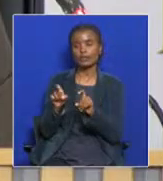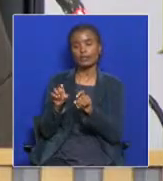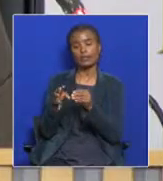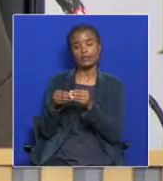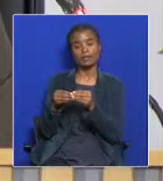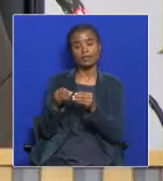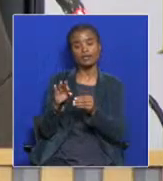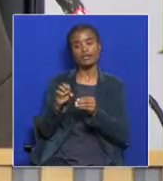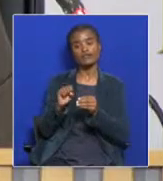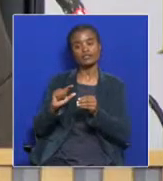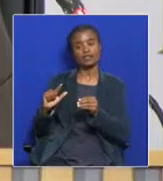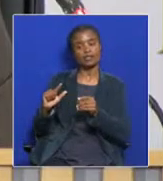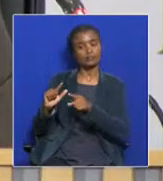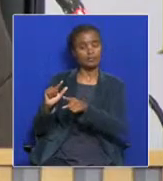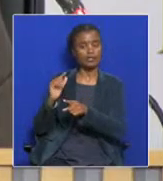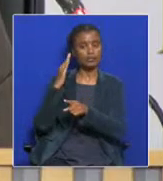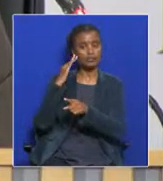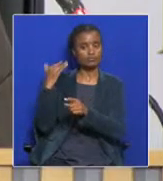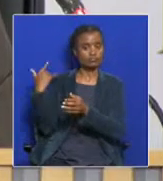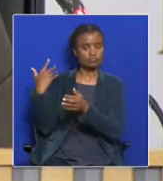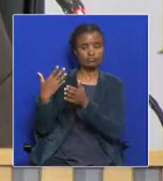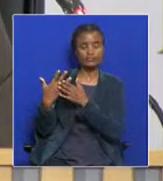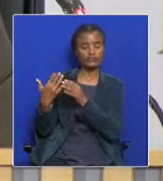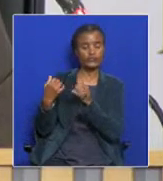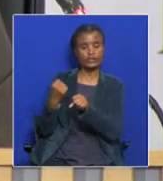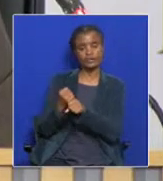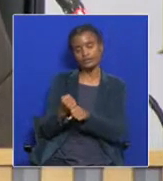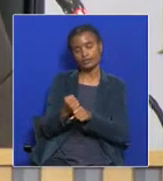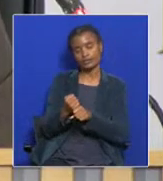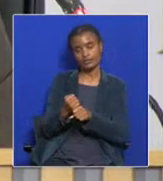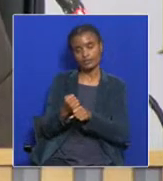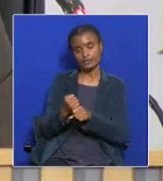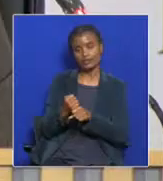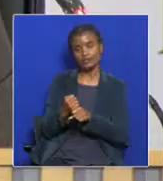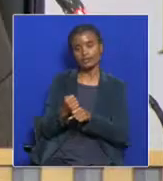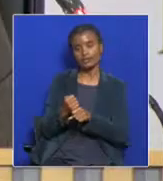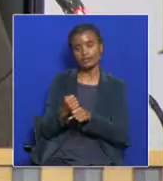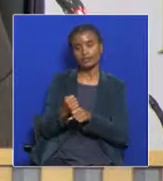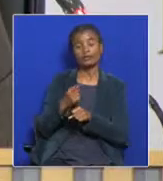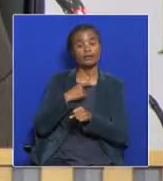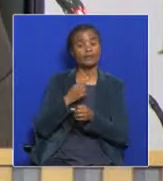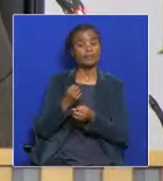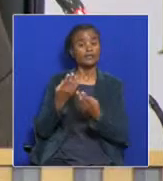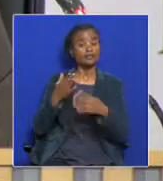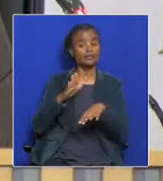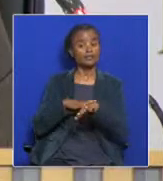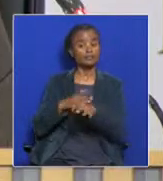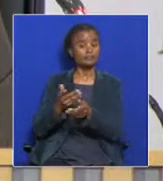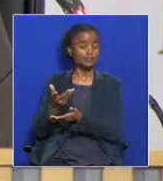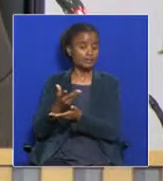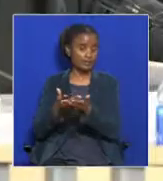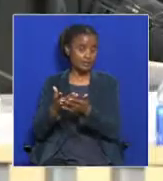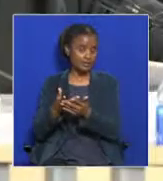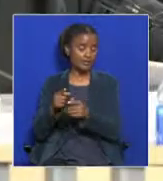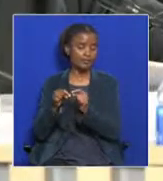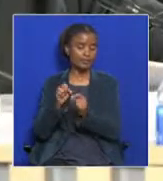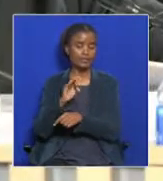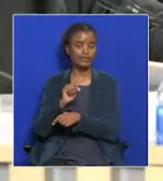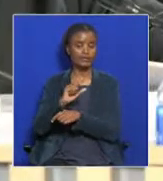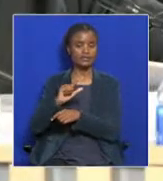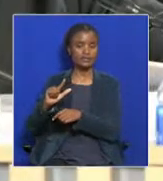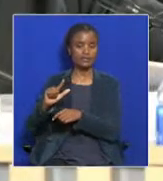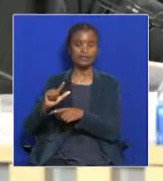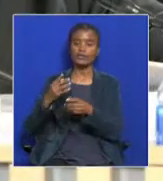I've worked with for years. In fact, most of my engagements when it came to the FSL was either with Colonel Sonna